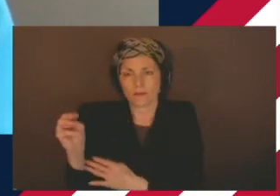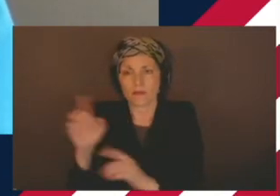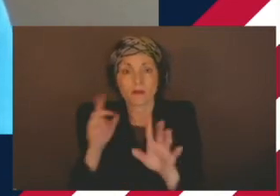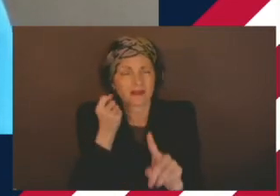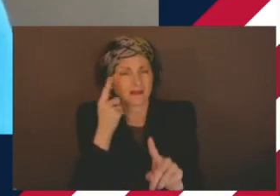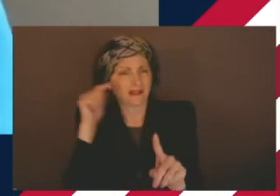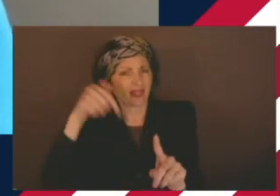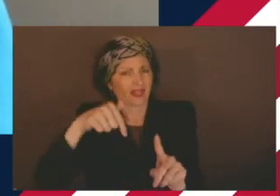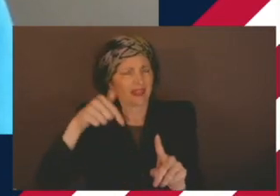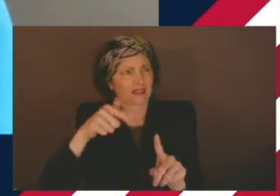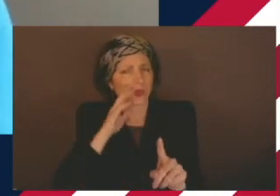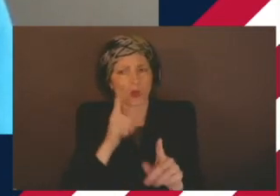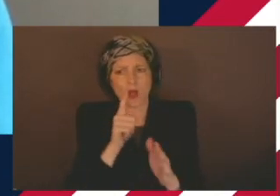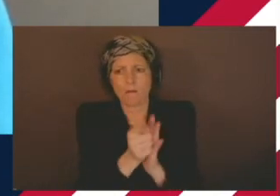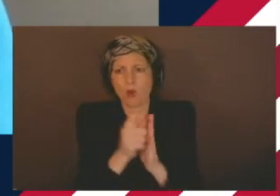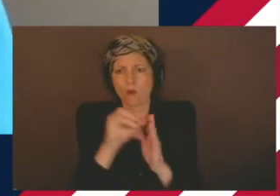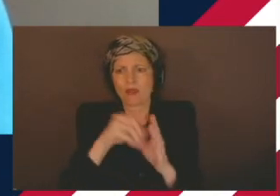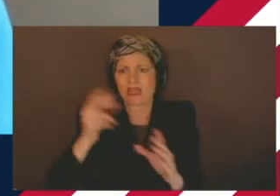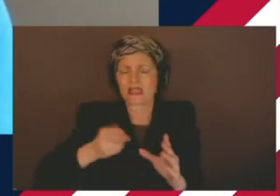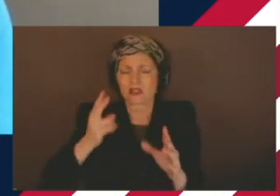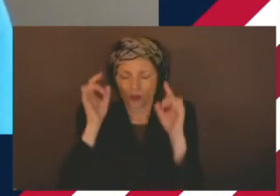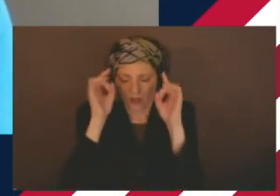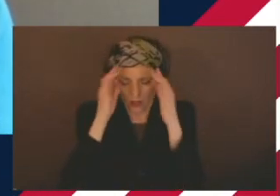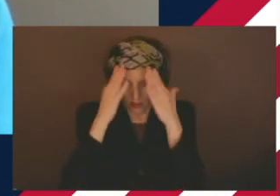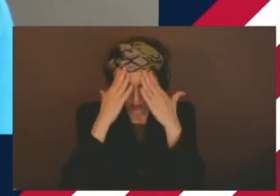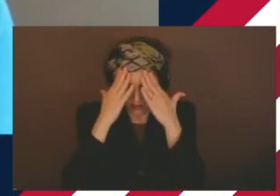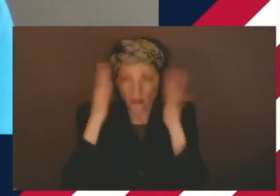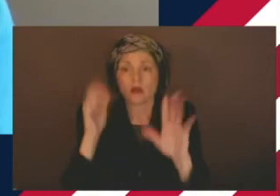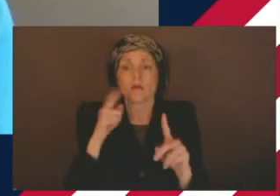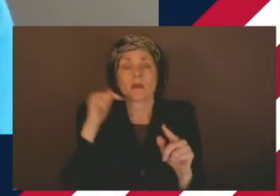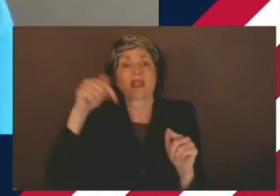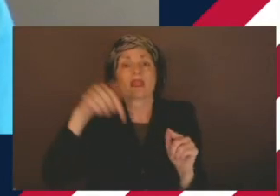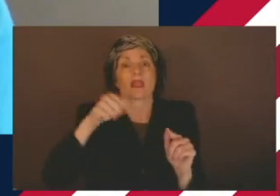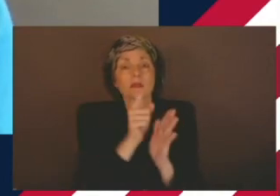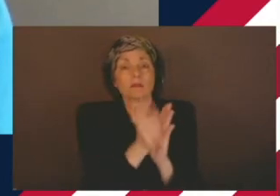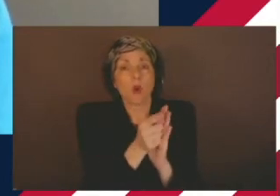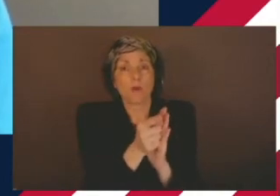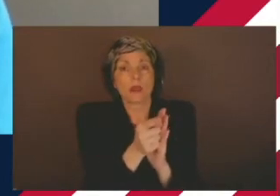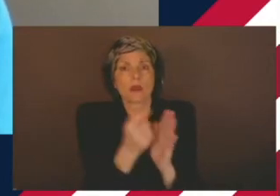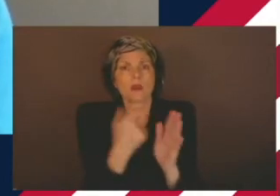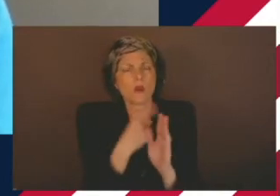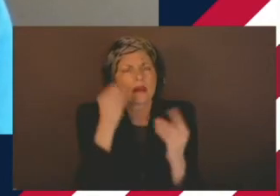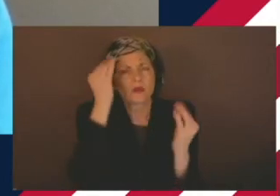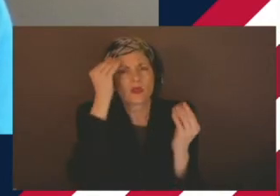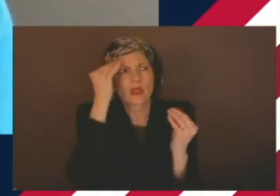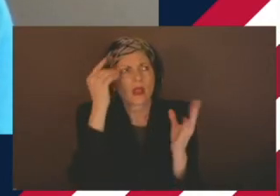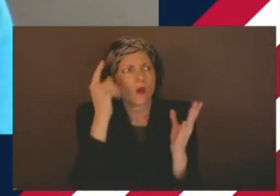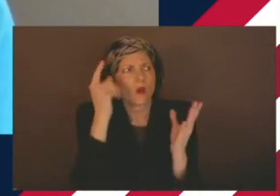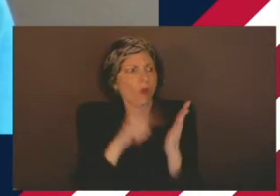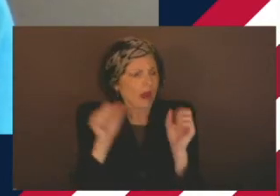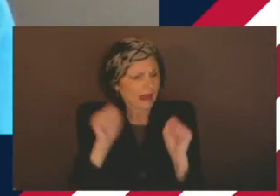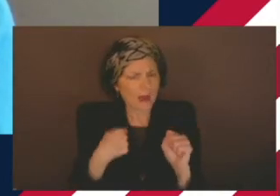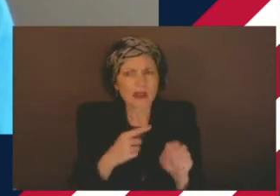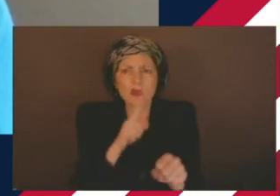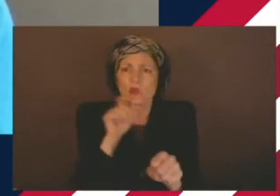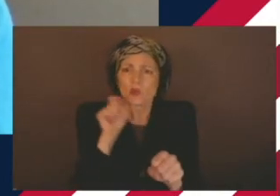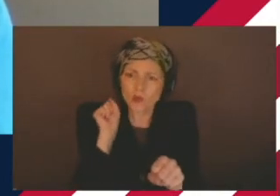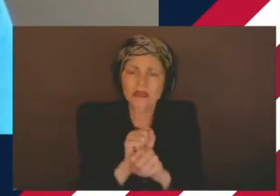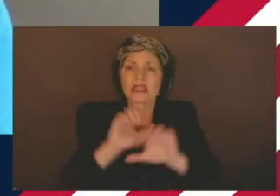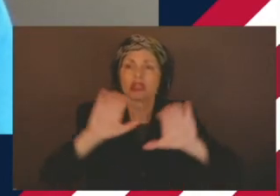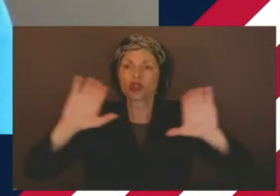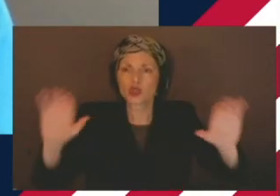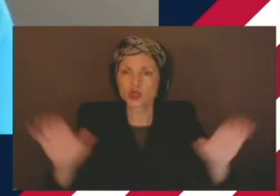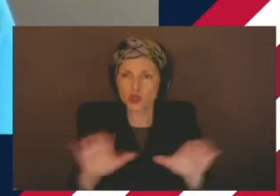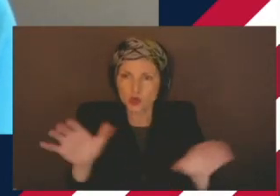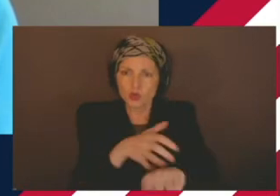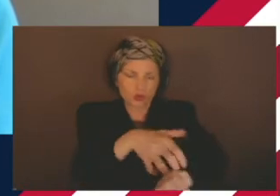remain hopeful. What real steps can we take to make sure this momentum turns into real action for the goals